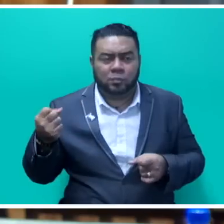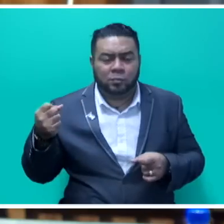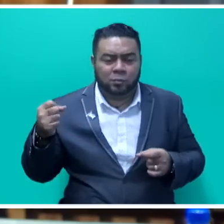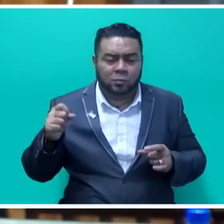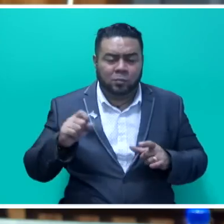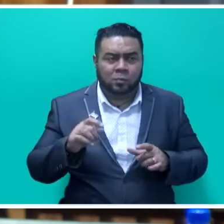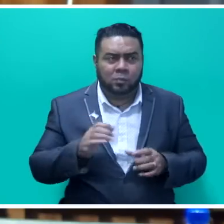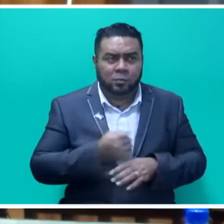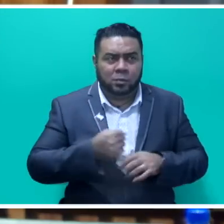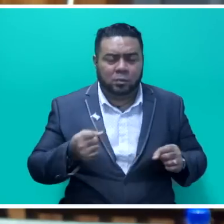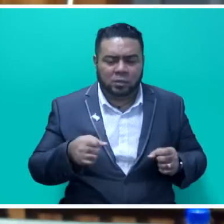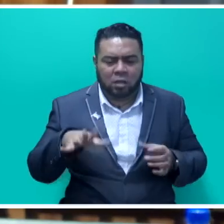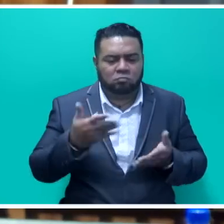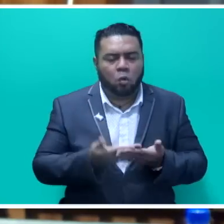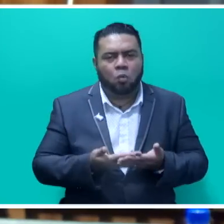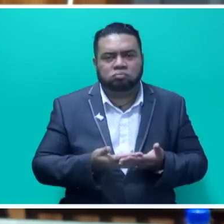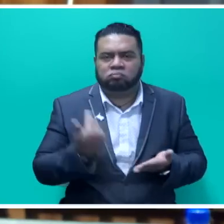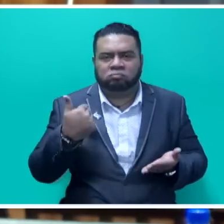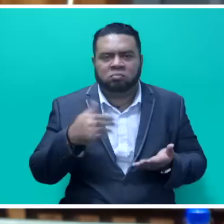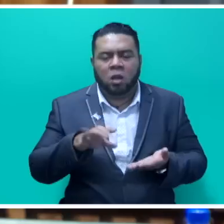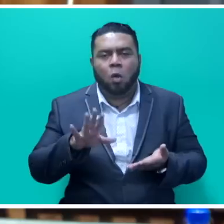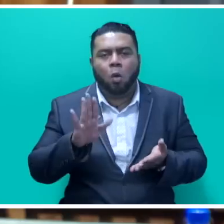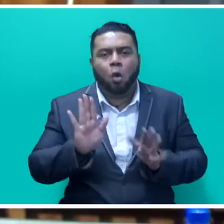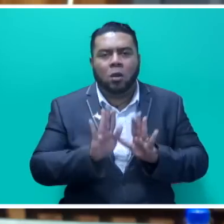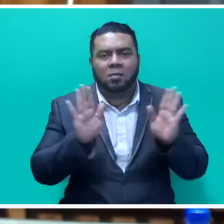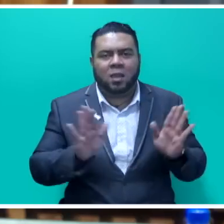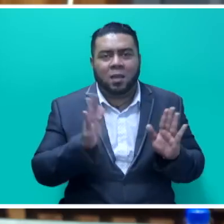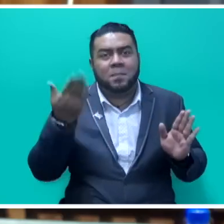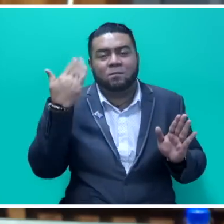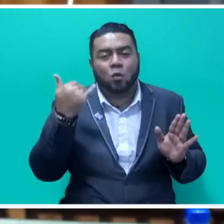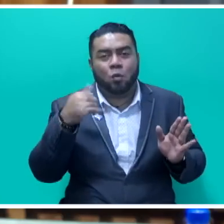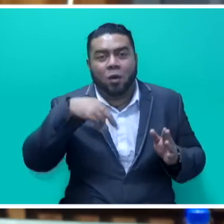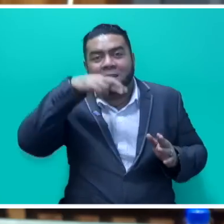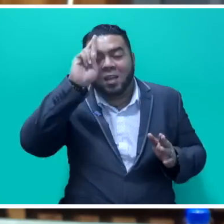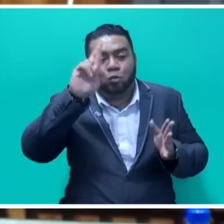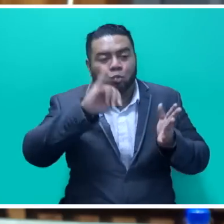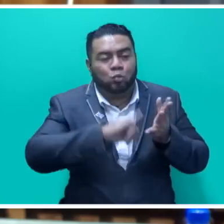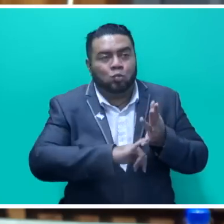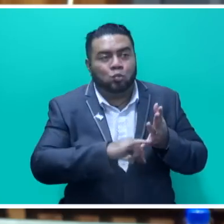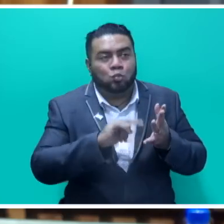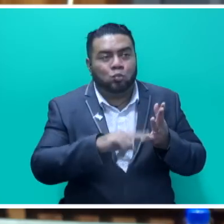regime abolished this holiday. Mr. Speaker, children who are 15 years old,